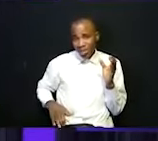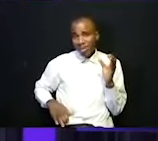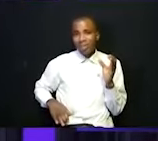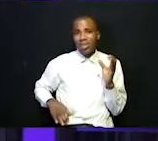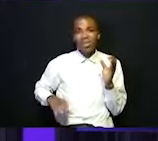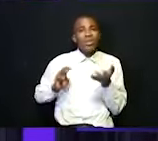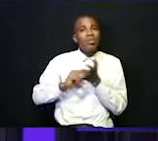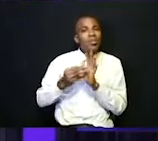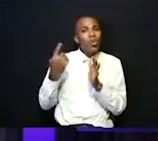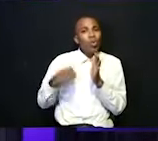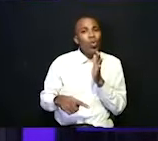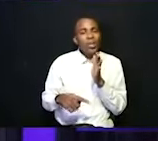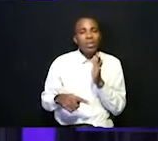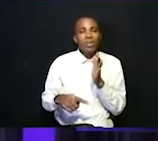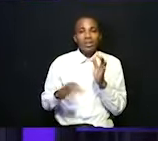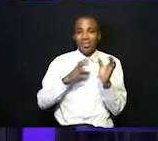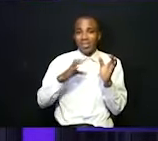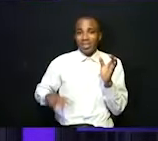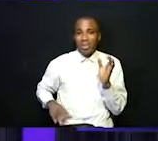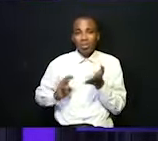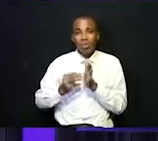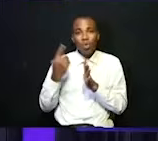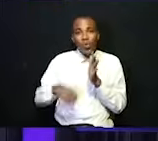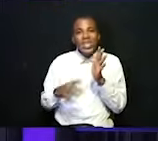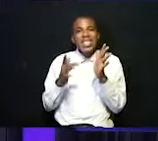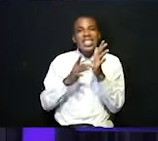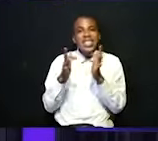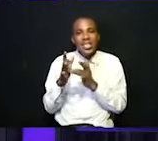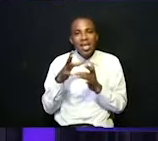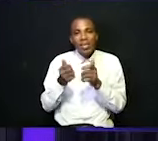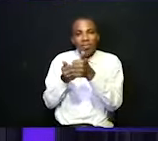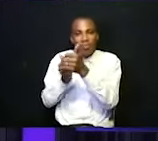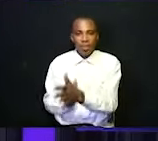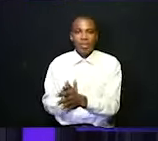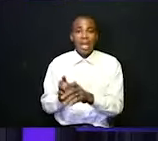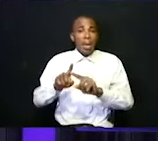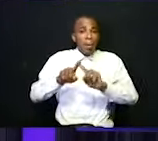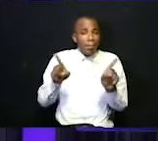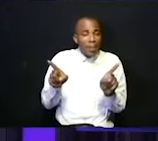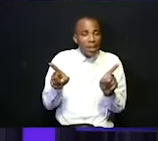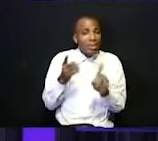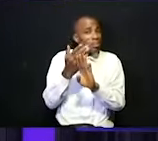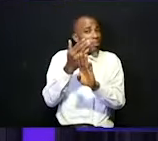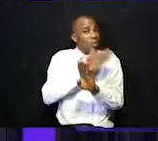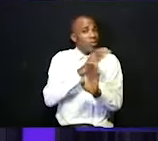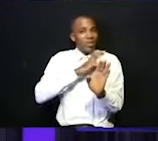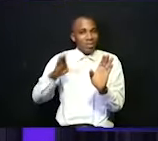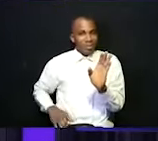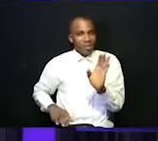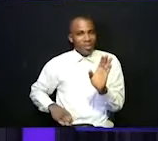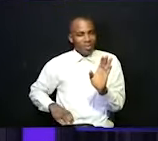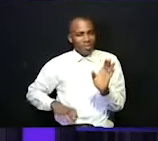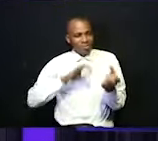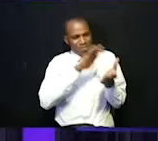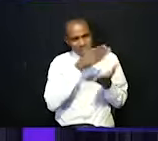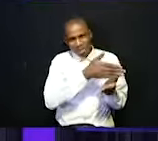about Christ and his followers. But before Christ, Abraham married. Moses